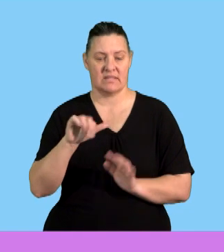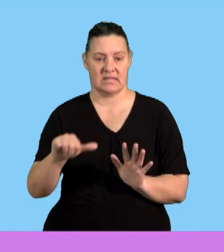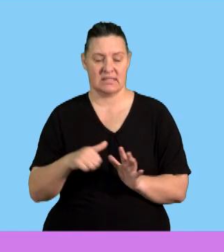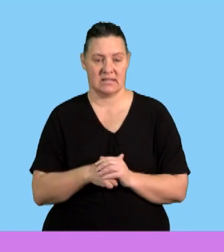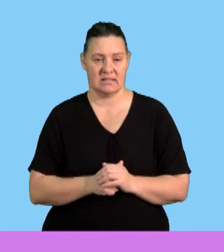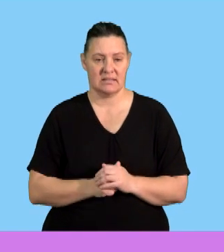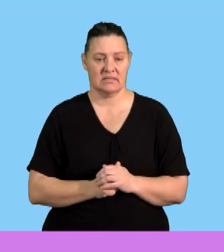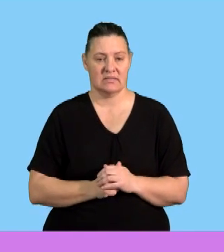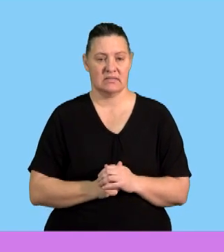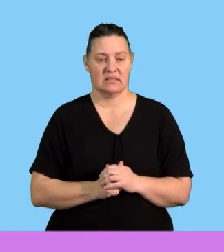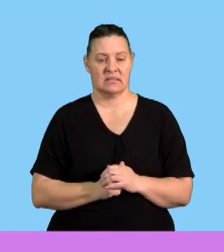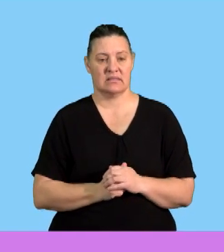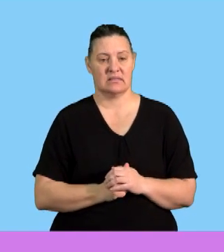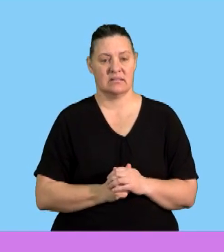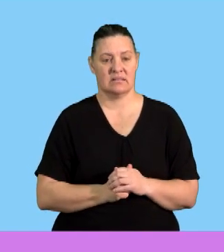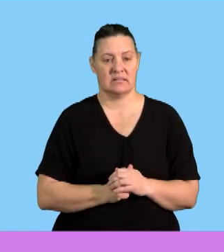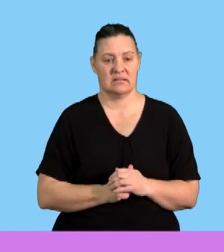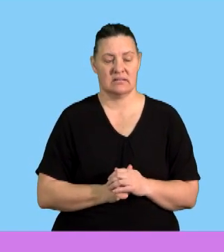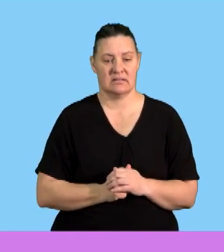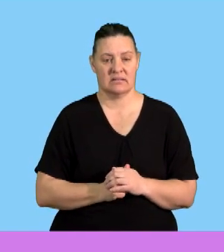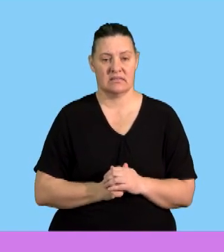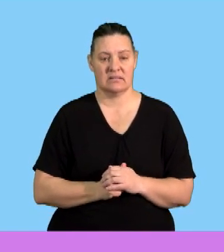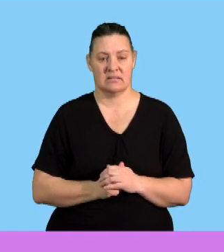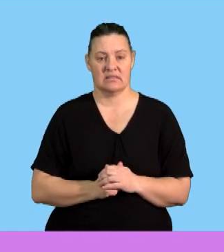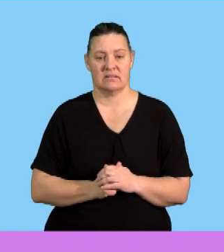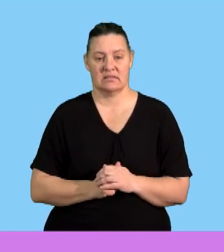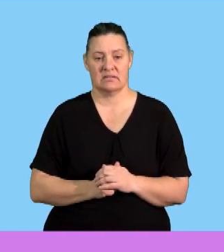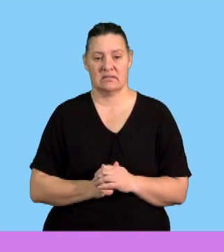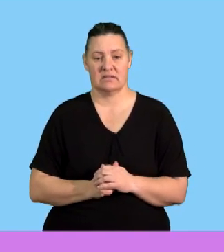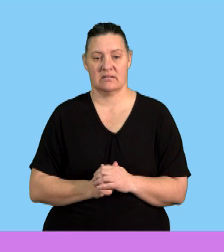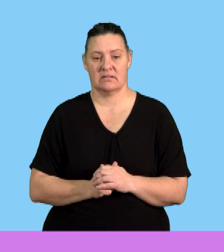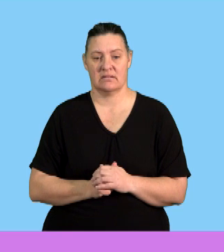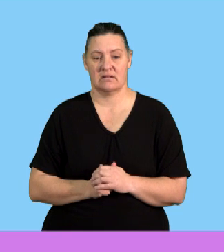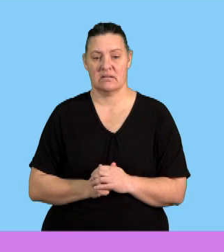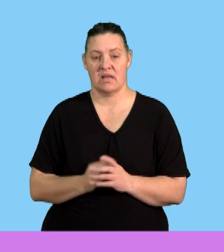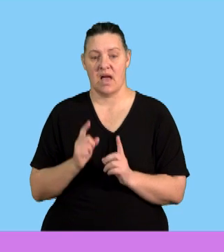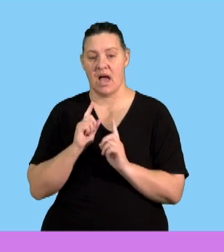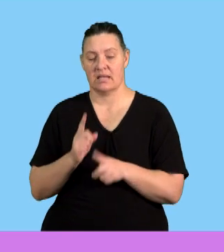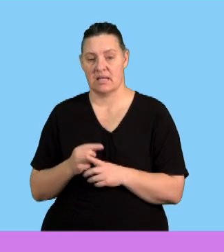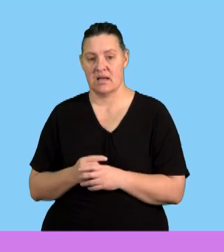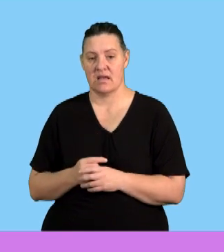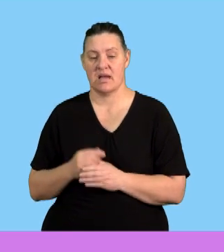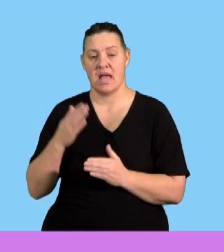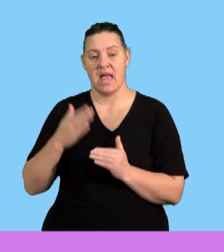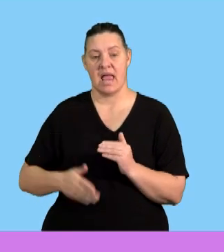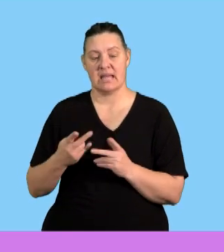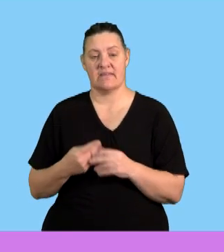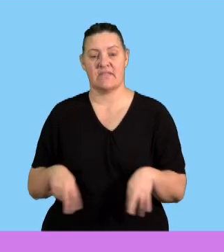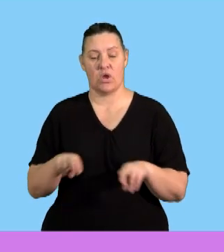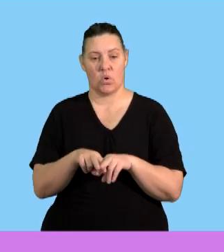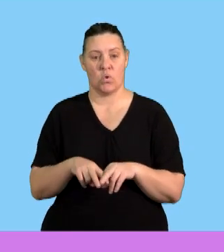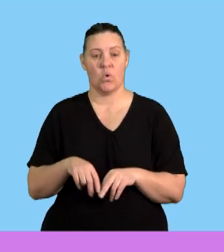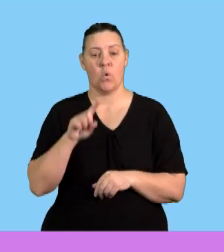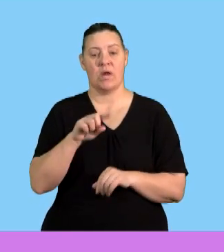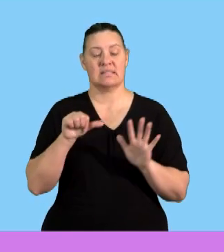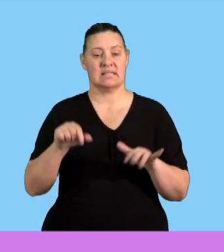640, sorry about that, 640 Rand, 56. And then you'll see it's an end value